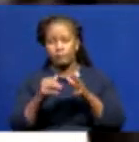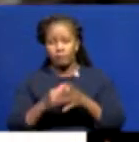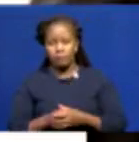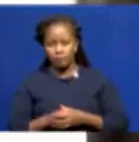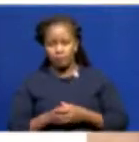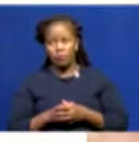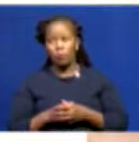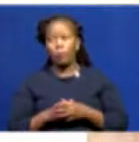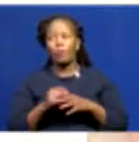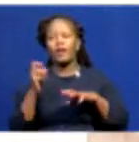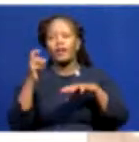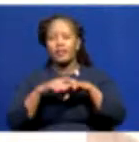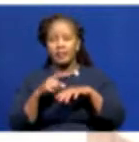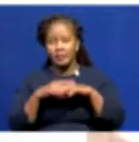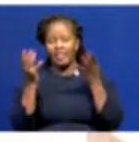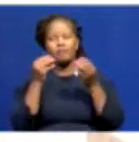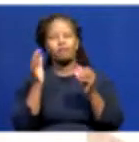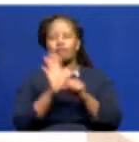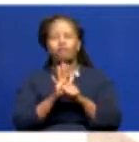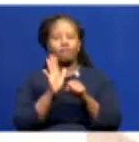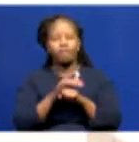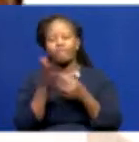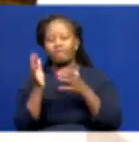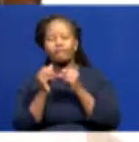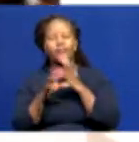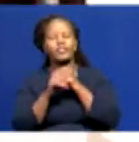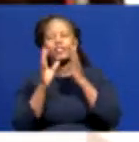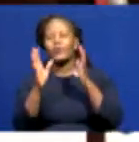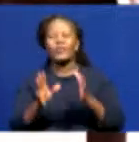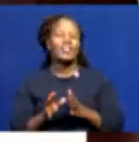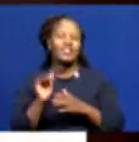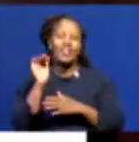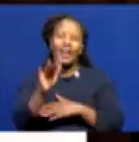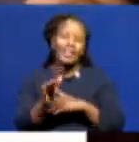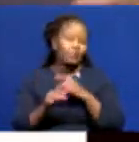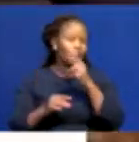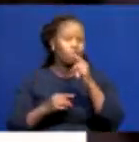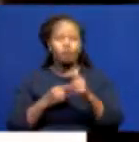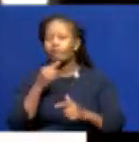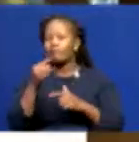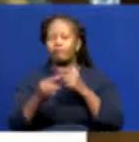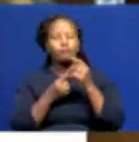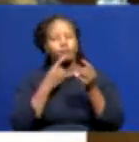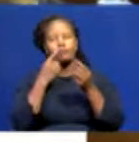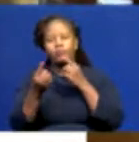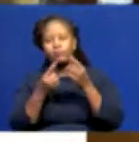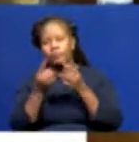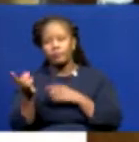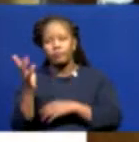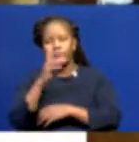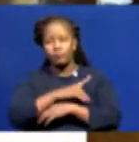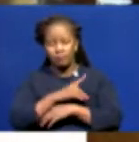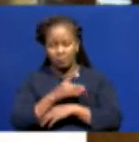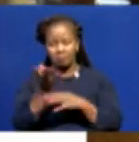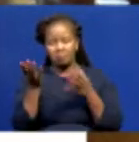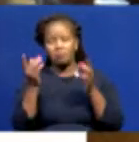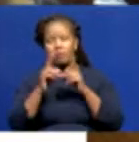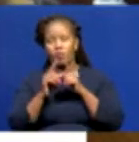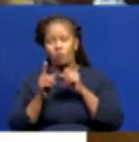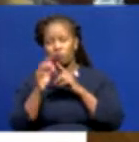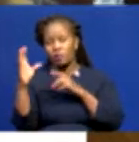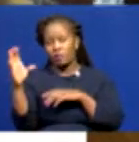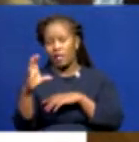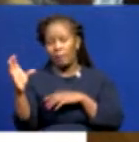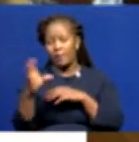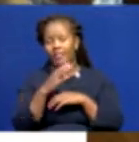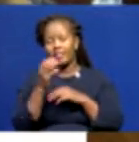As calls to hold a meaningful dialogue between the government and the opposition continues to grow louder by the day, the cabinet led by President William